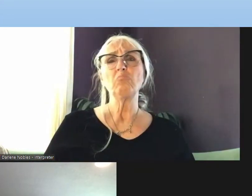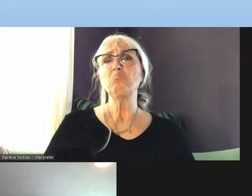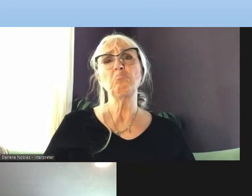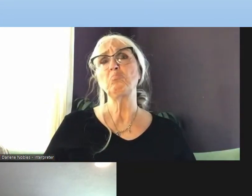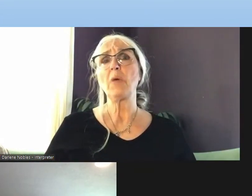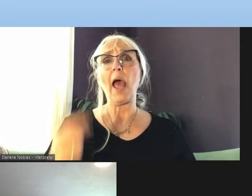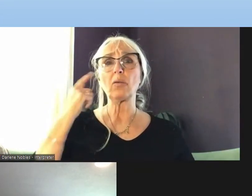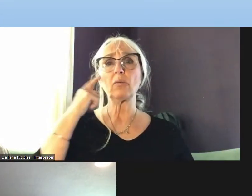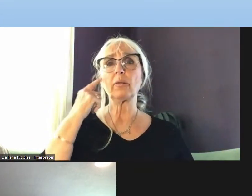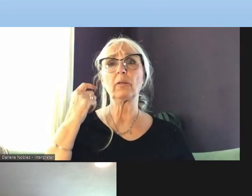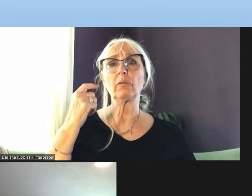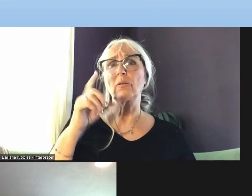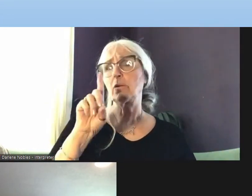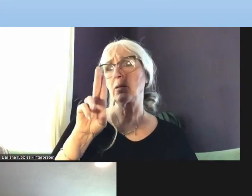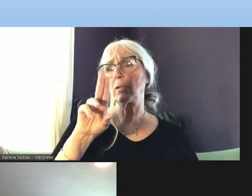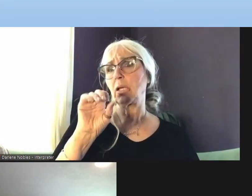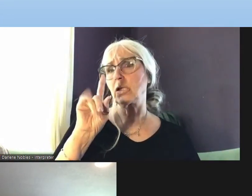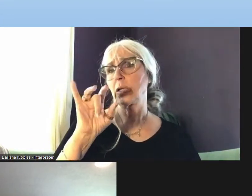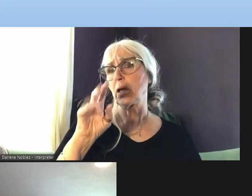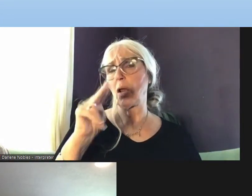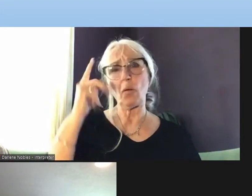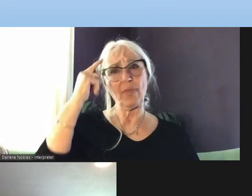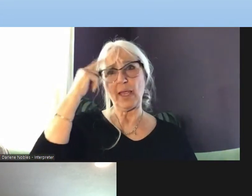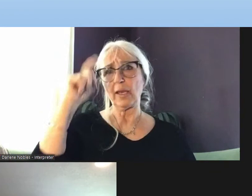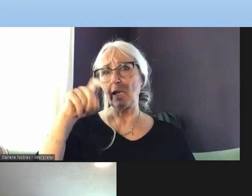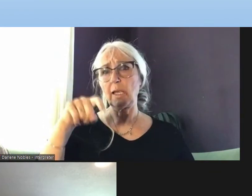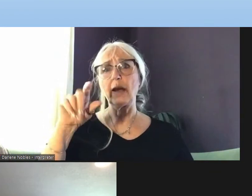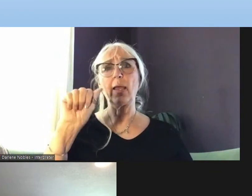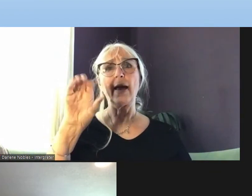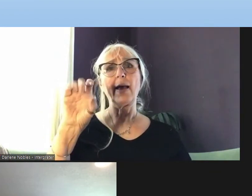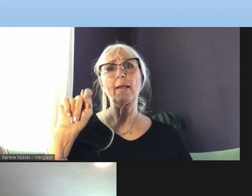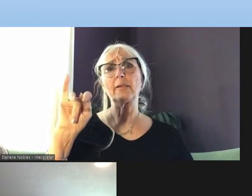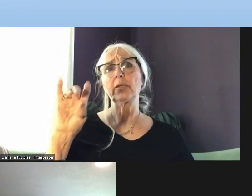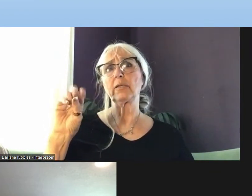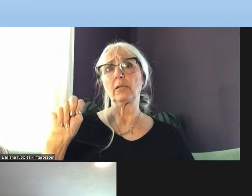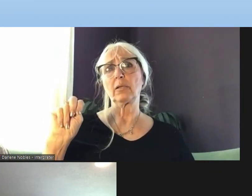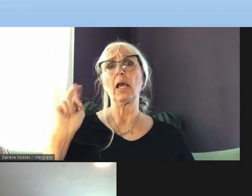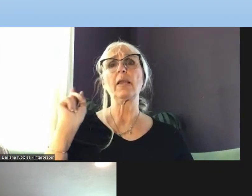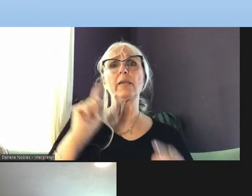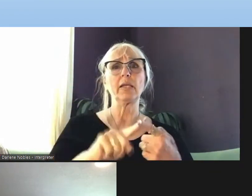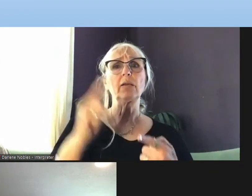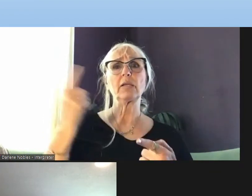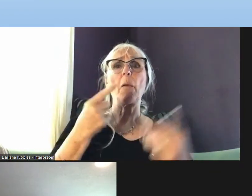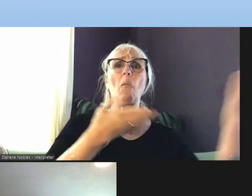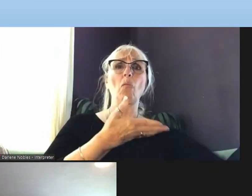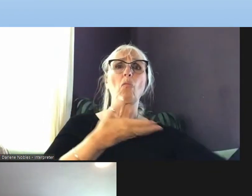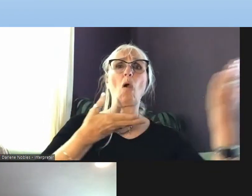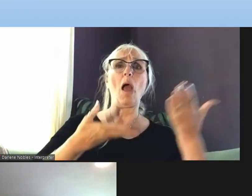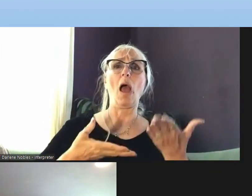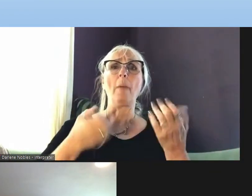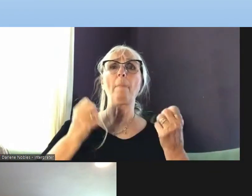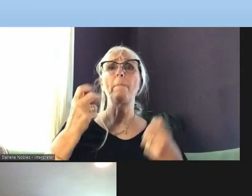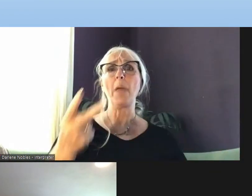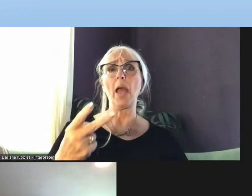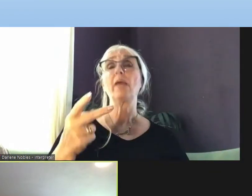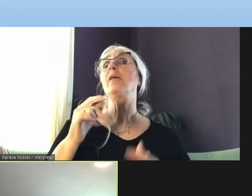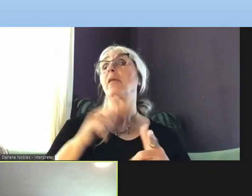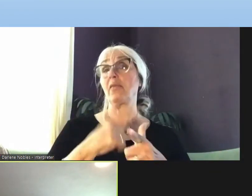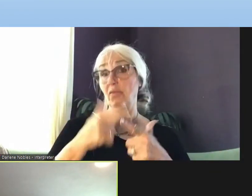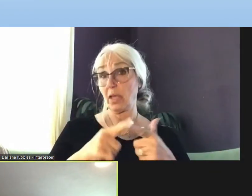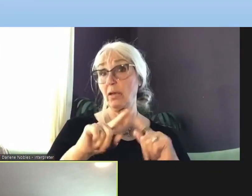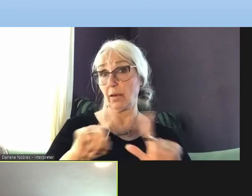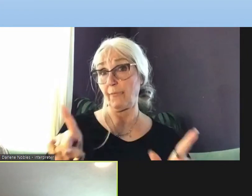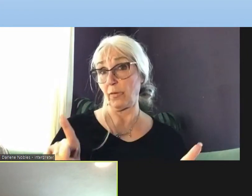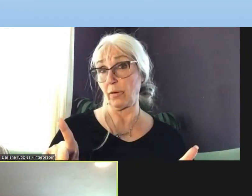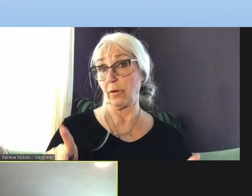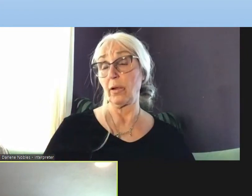Dustin, I don't think it needs action, does it, until something's brought back that would be different. Right. I think we